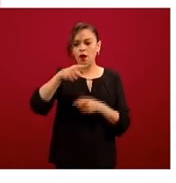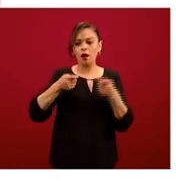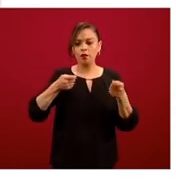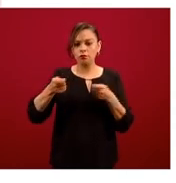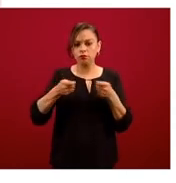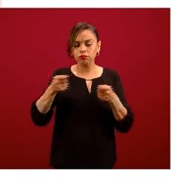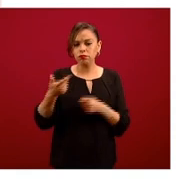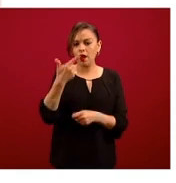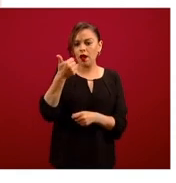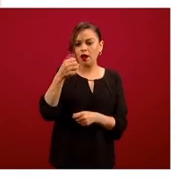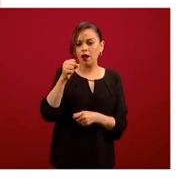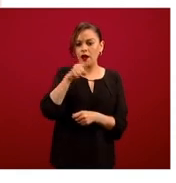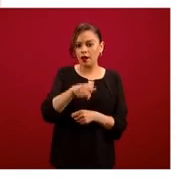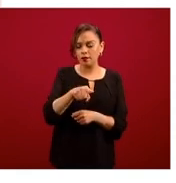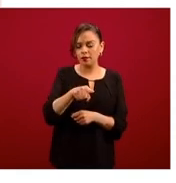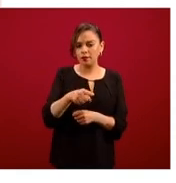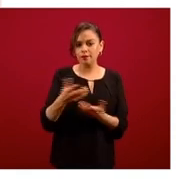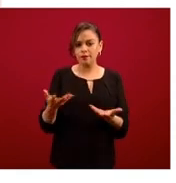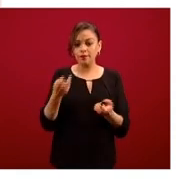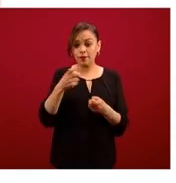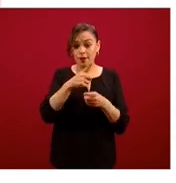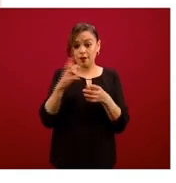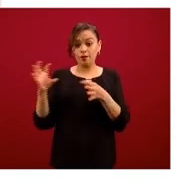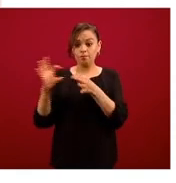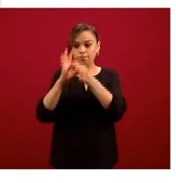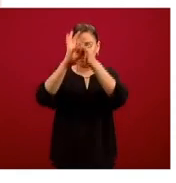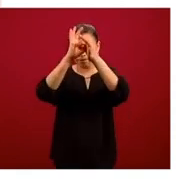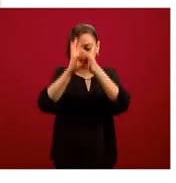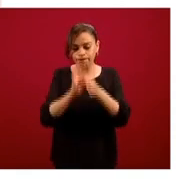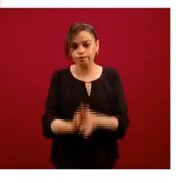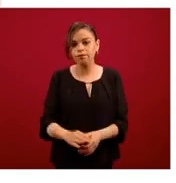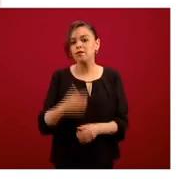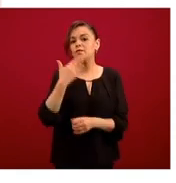for controlling external sources of gas,